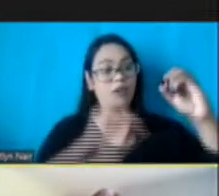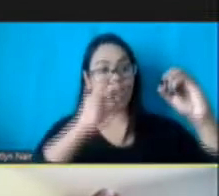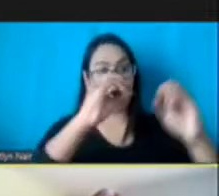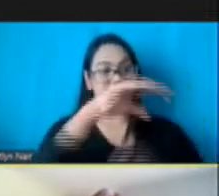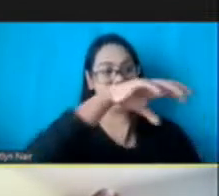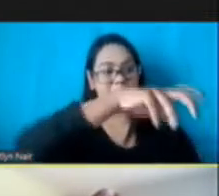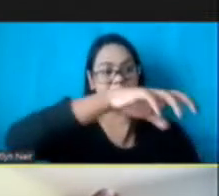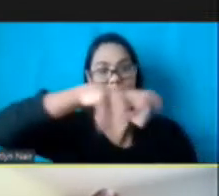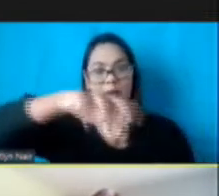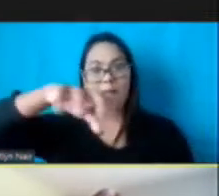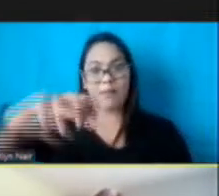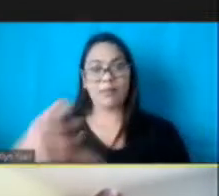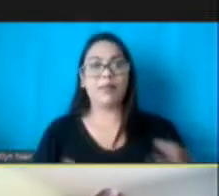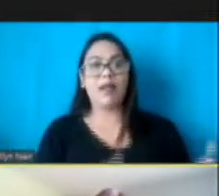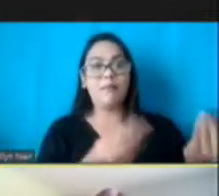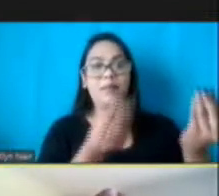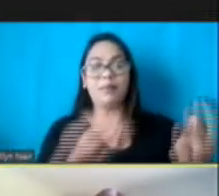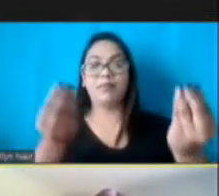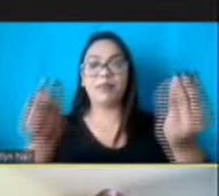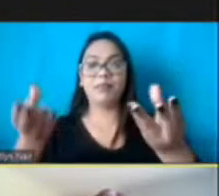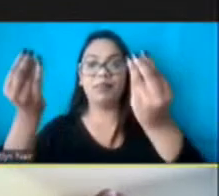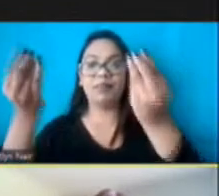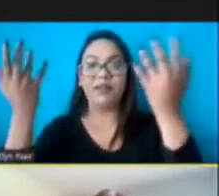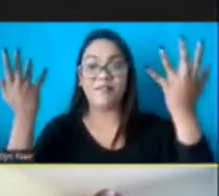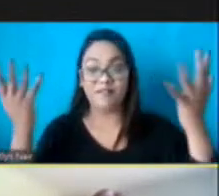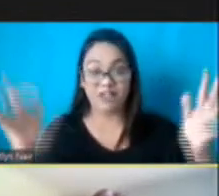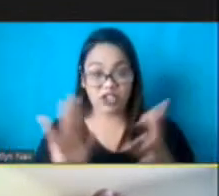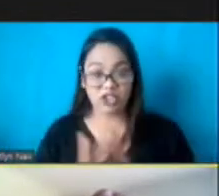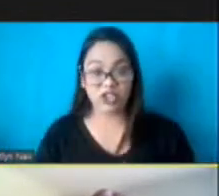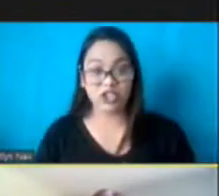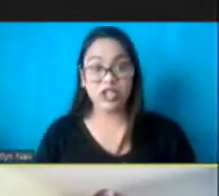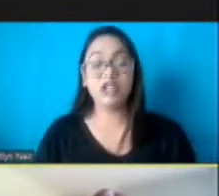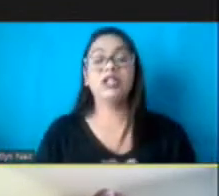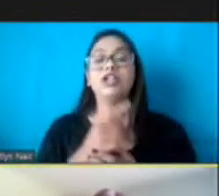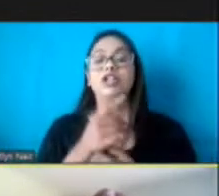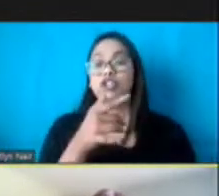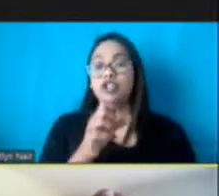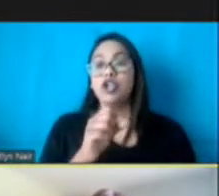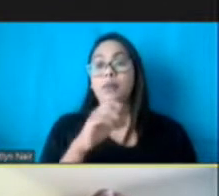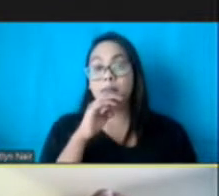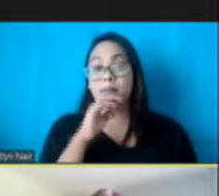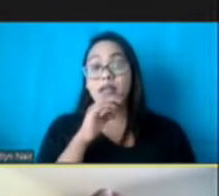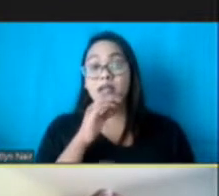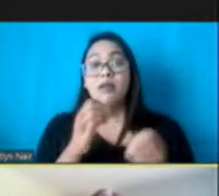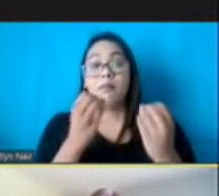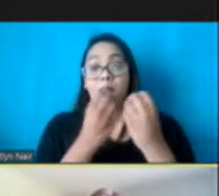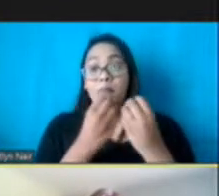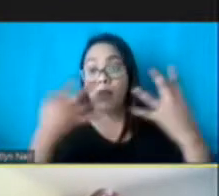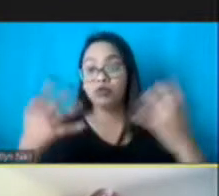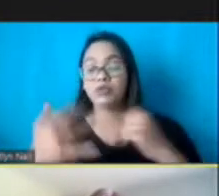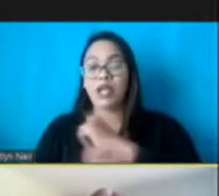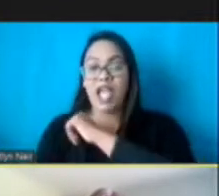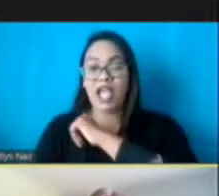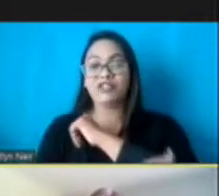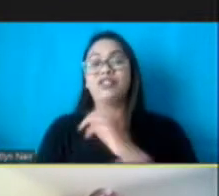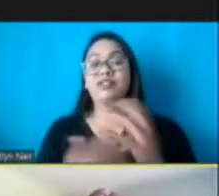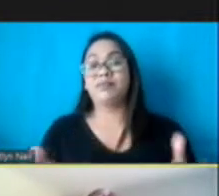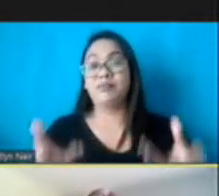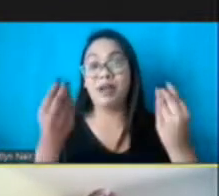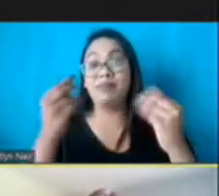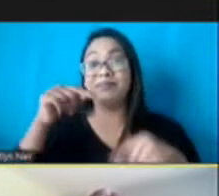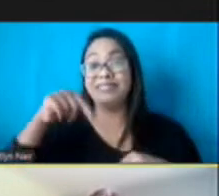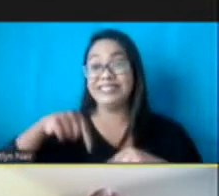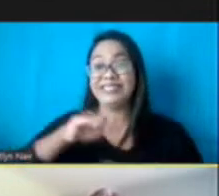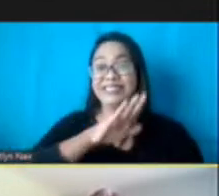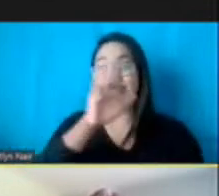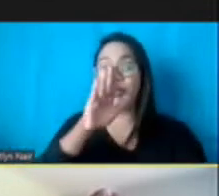African countries here are not doing sequencing, so most likely it's more widespread even in those countries. So in terms of South Africa,